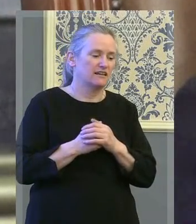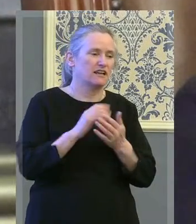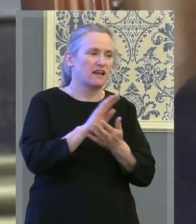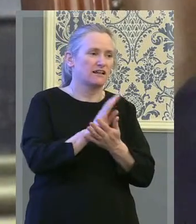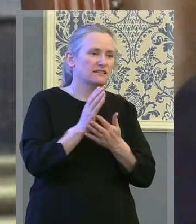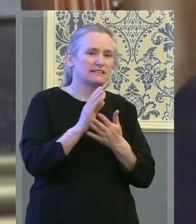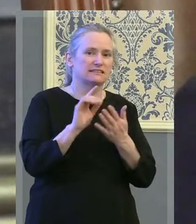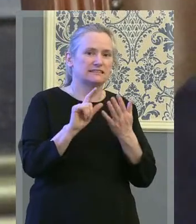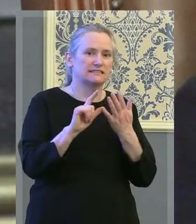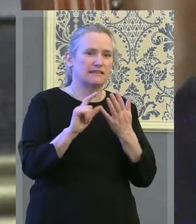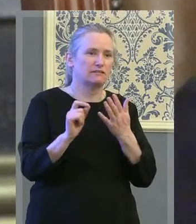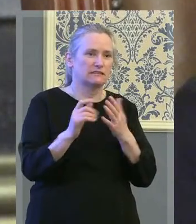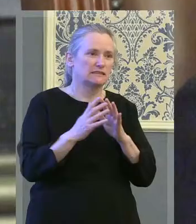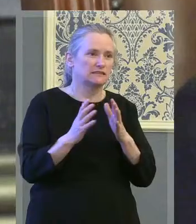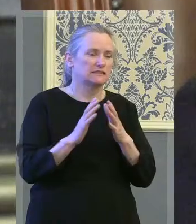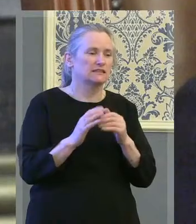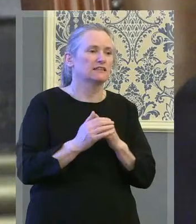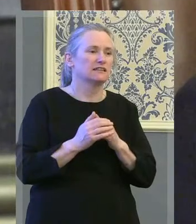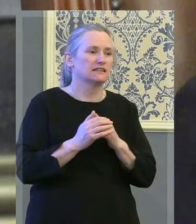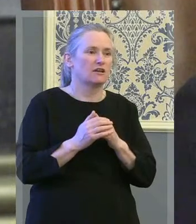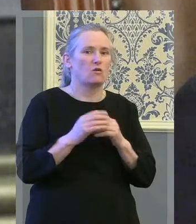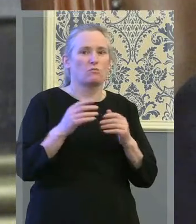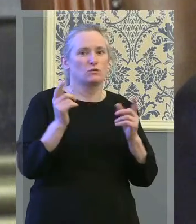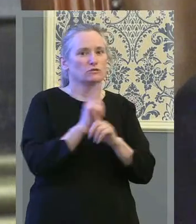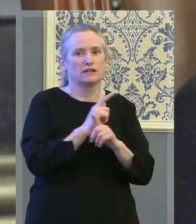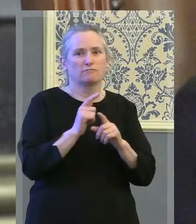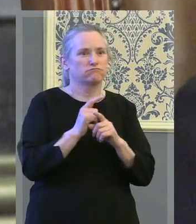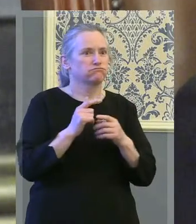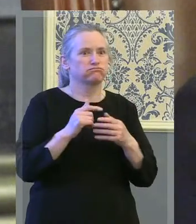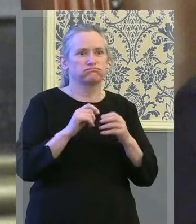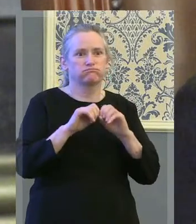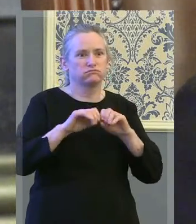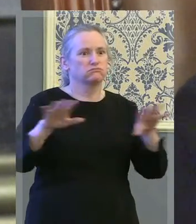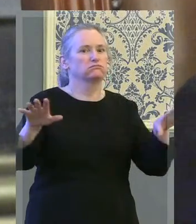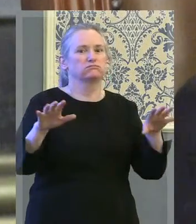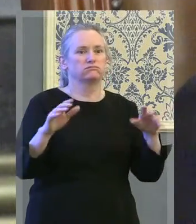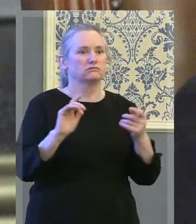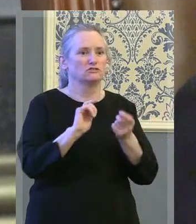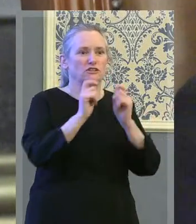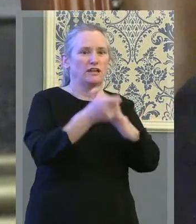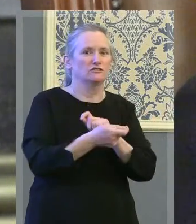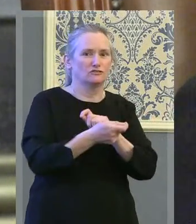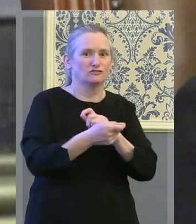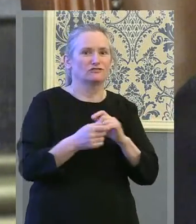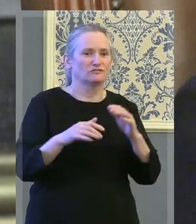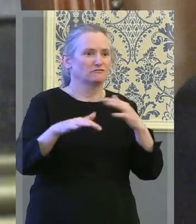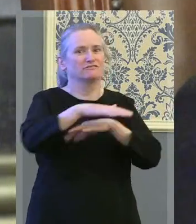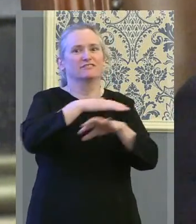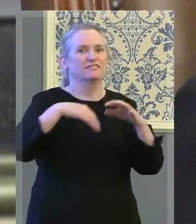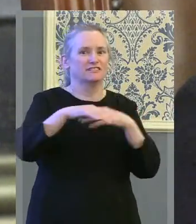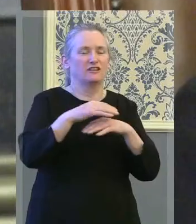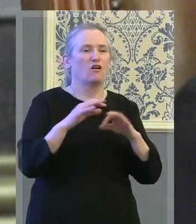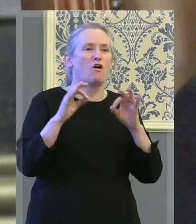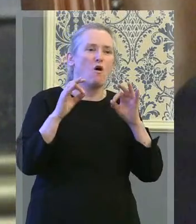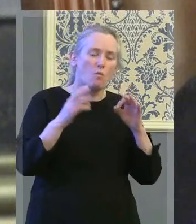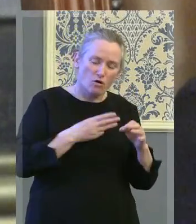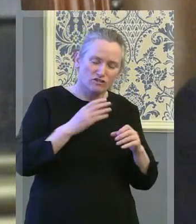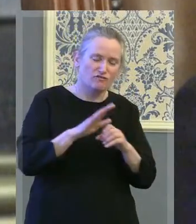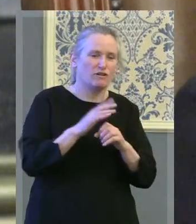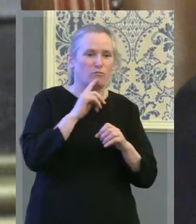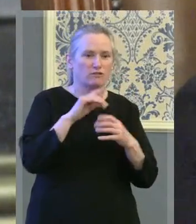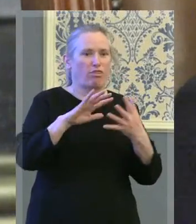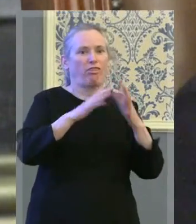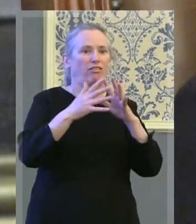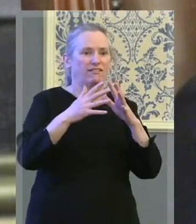1970 hit, and Nothing Rhymed took off, and suddenly everything changed around. I mean, it was absolute chaos. Wonderful, but chaotic and stuff.